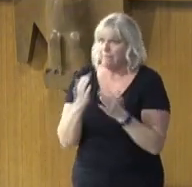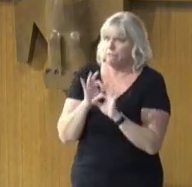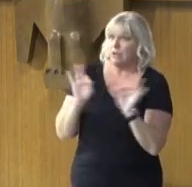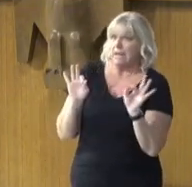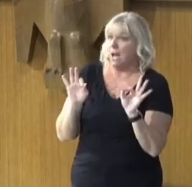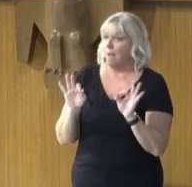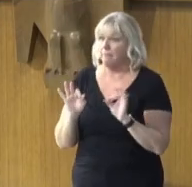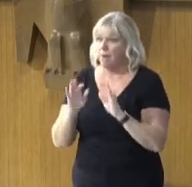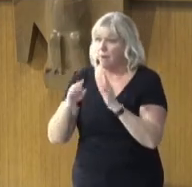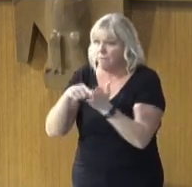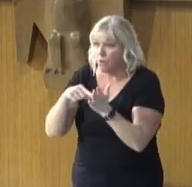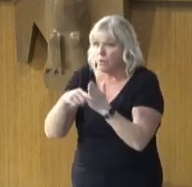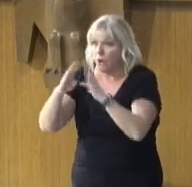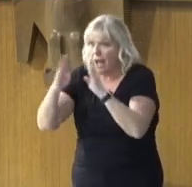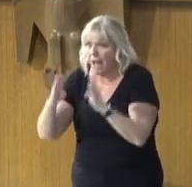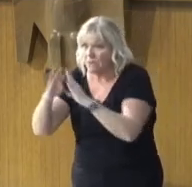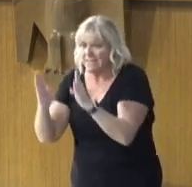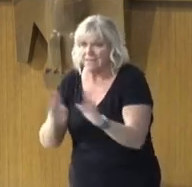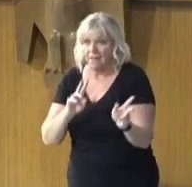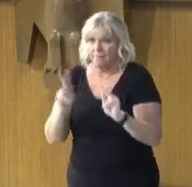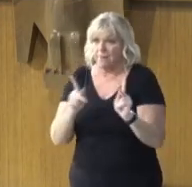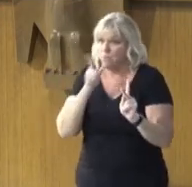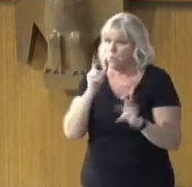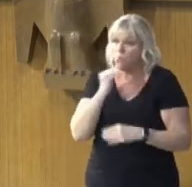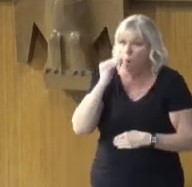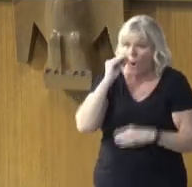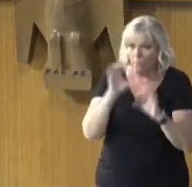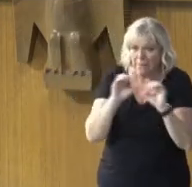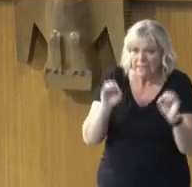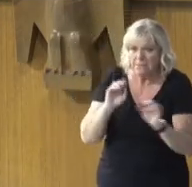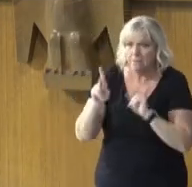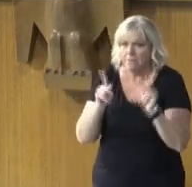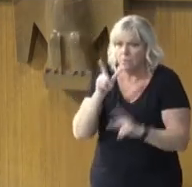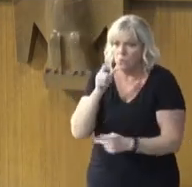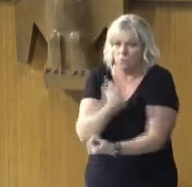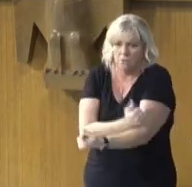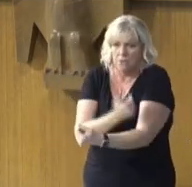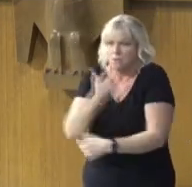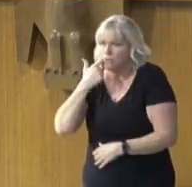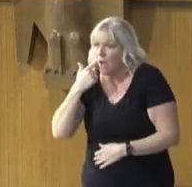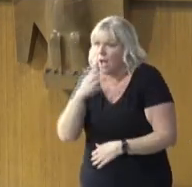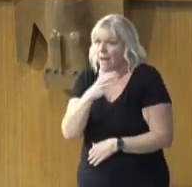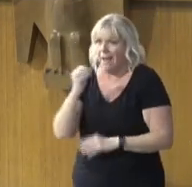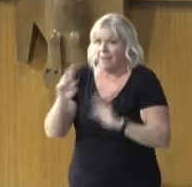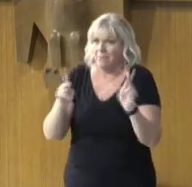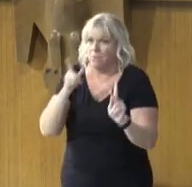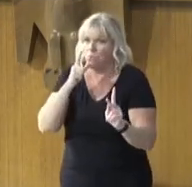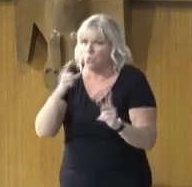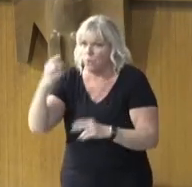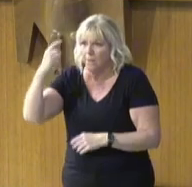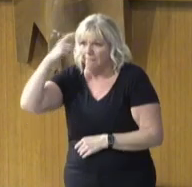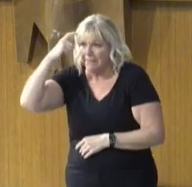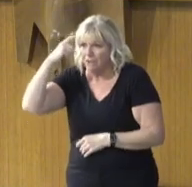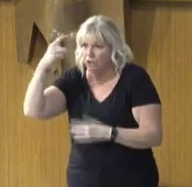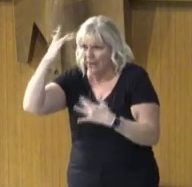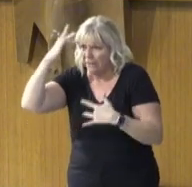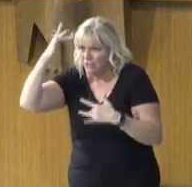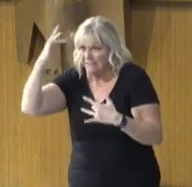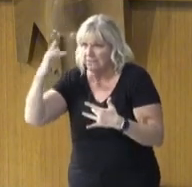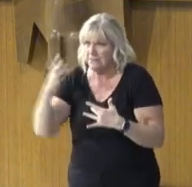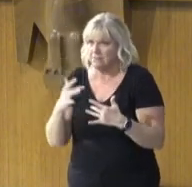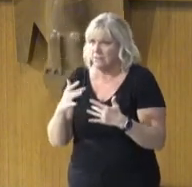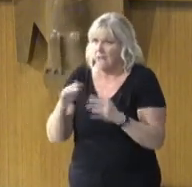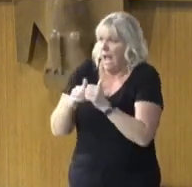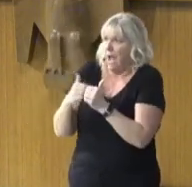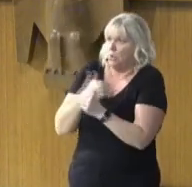regarding unhoused citizens and drug-addicted citizens and our mentally ill citizens? We